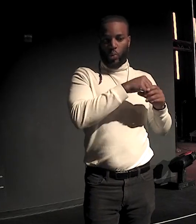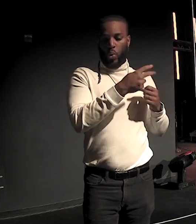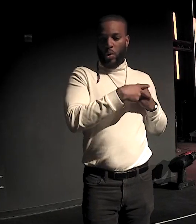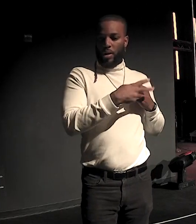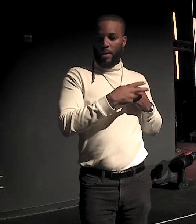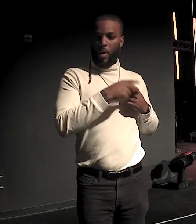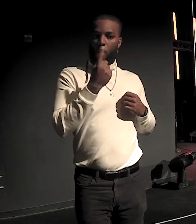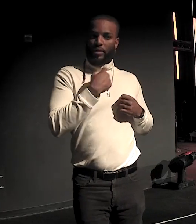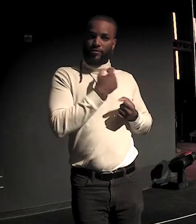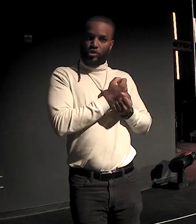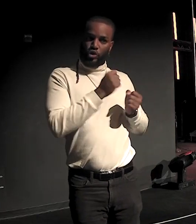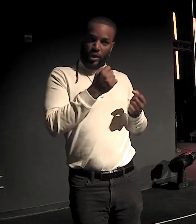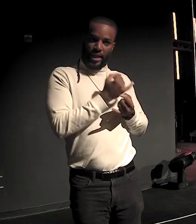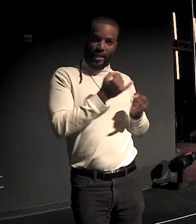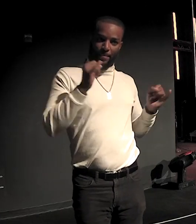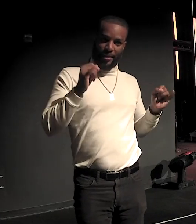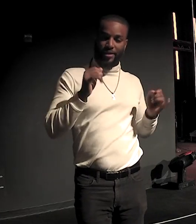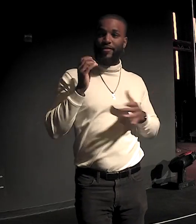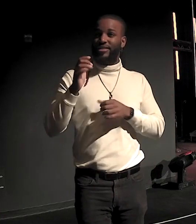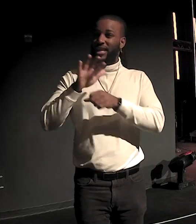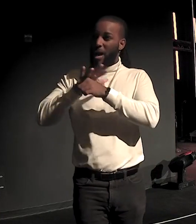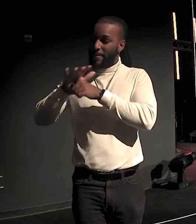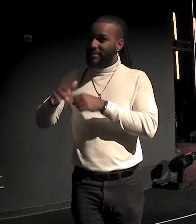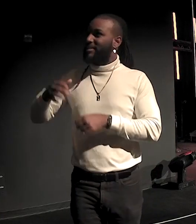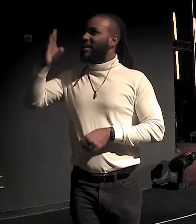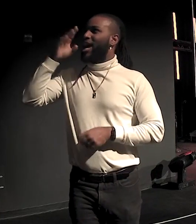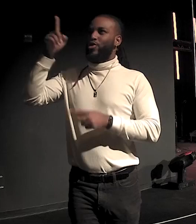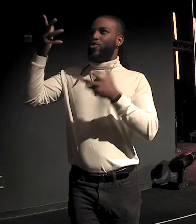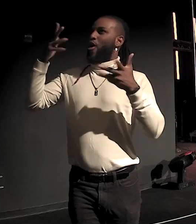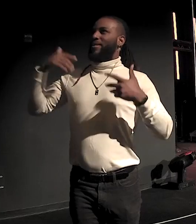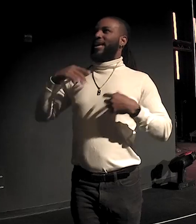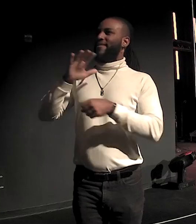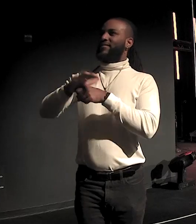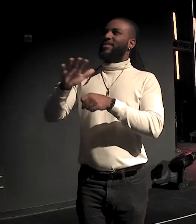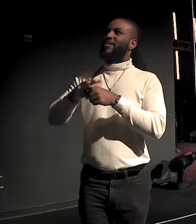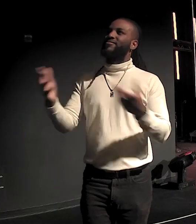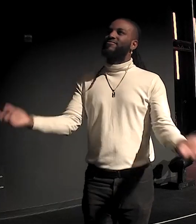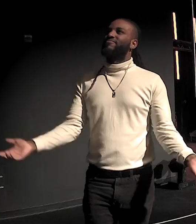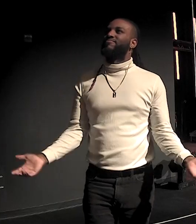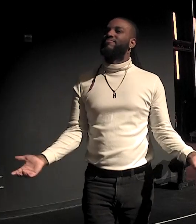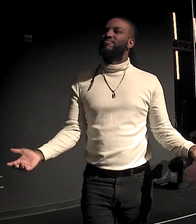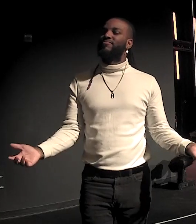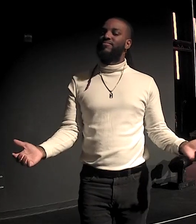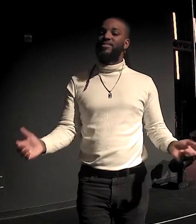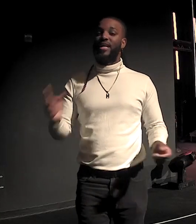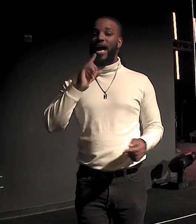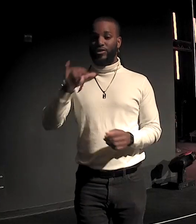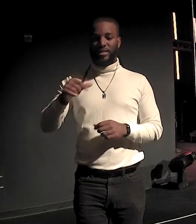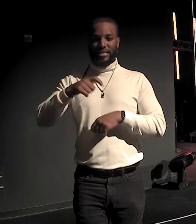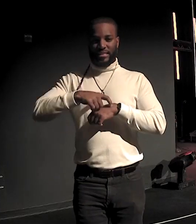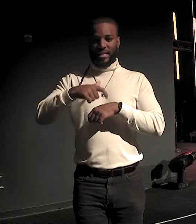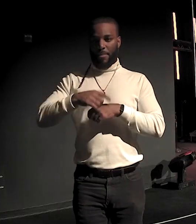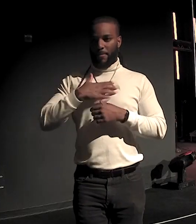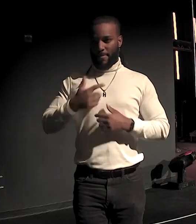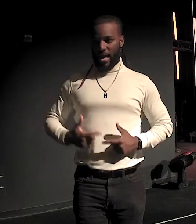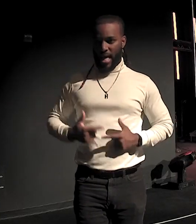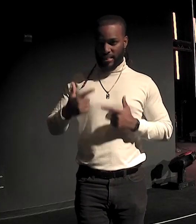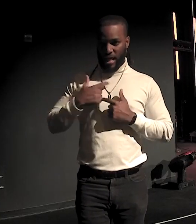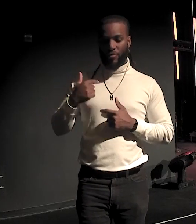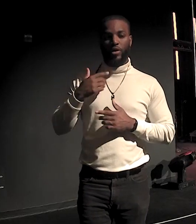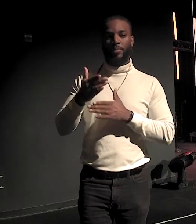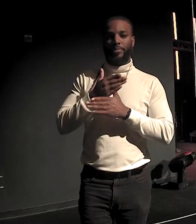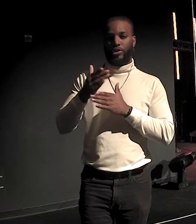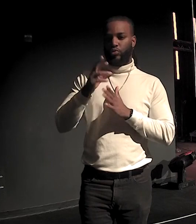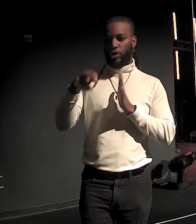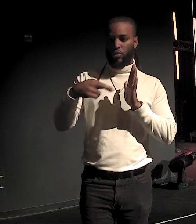have security and independence versus abundance. God, you already have enough. There was actually a season in my life where we were between